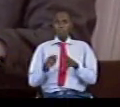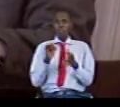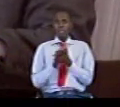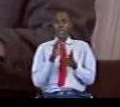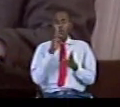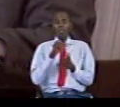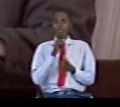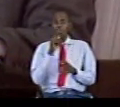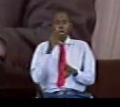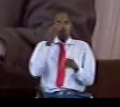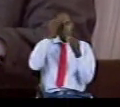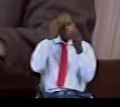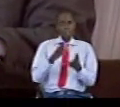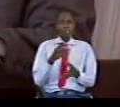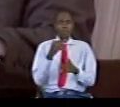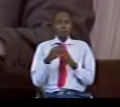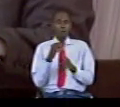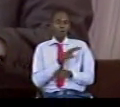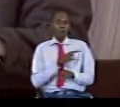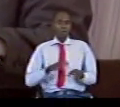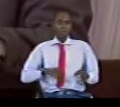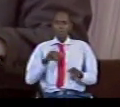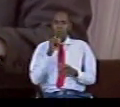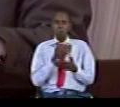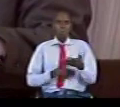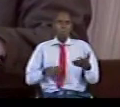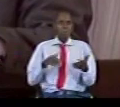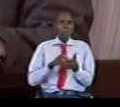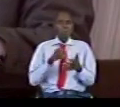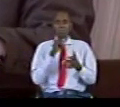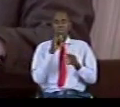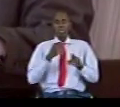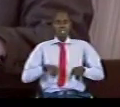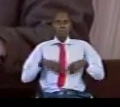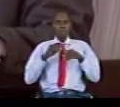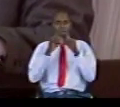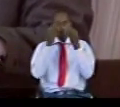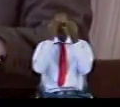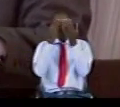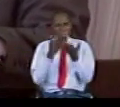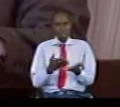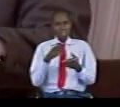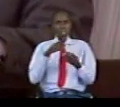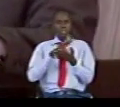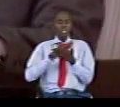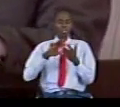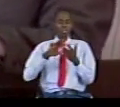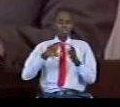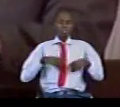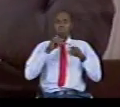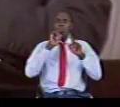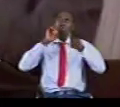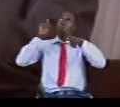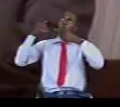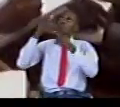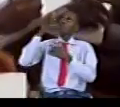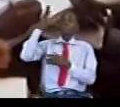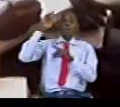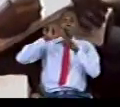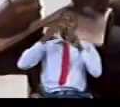sayings of Christ, and they are not born again, they are not living obedient, righteous lives, they are not going there. But thank God